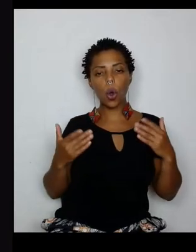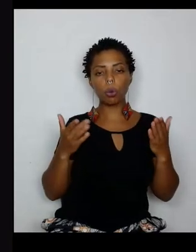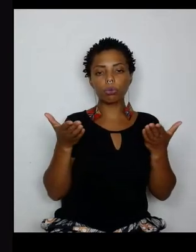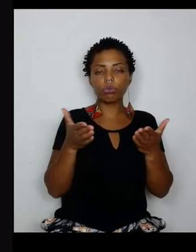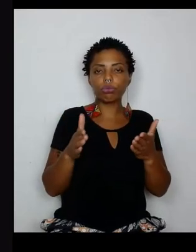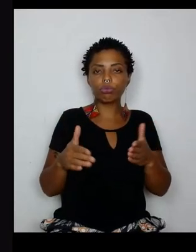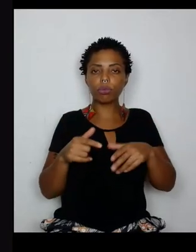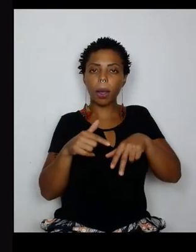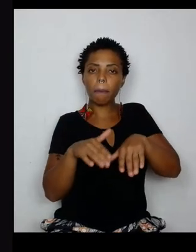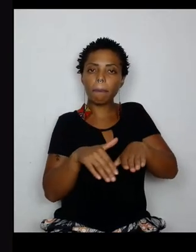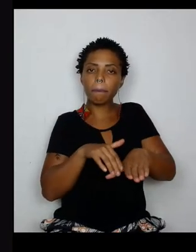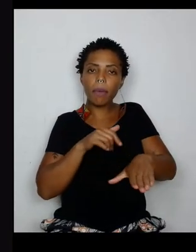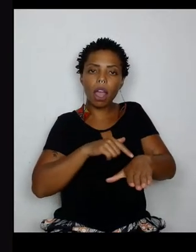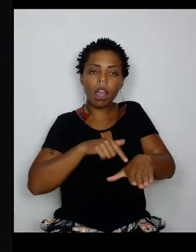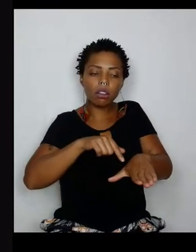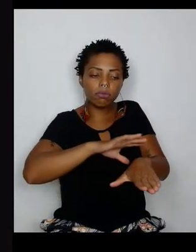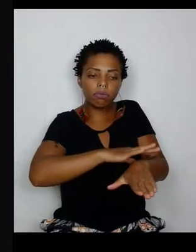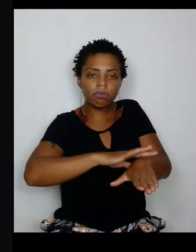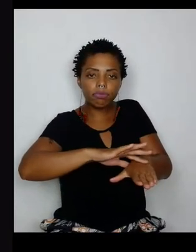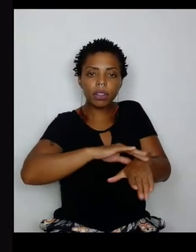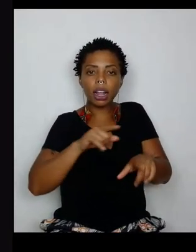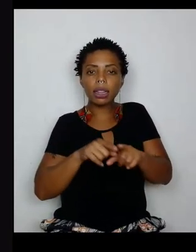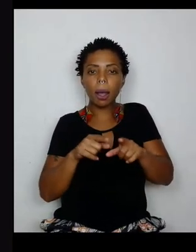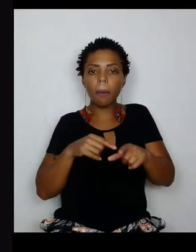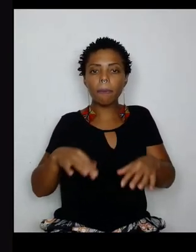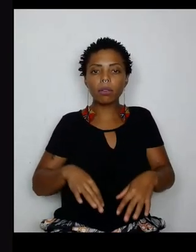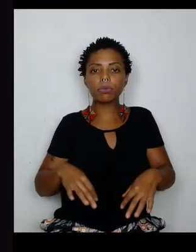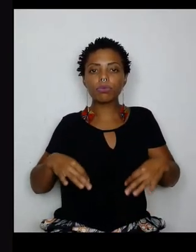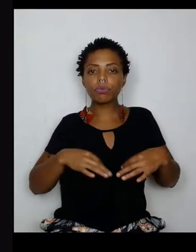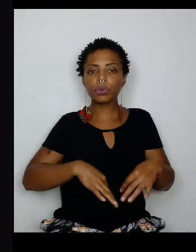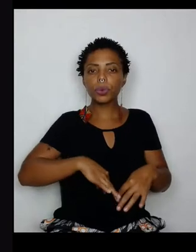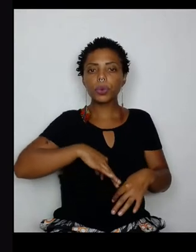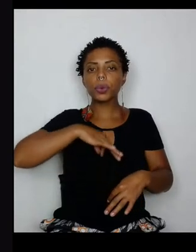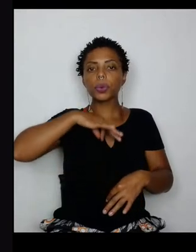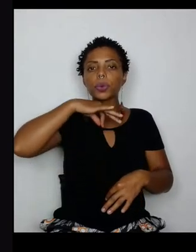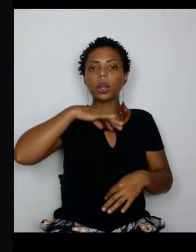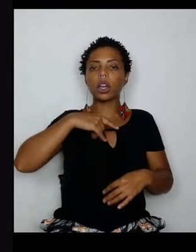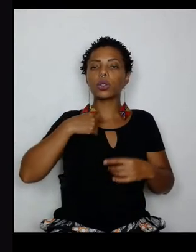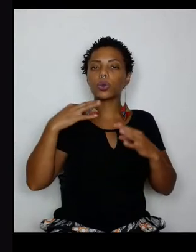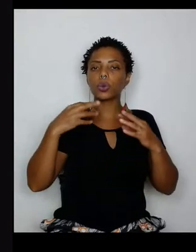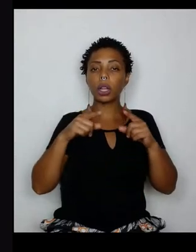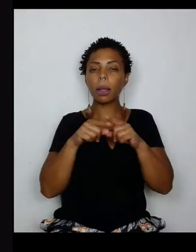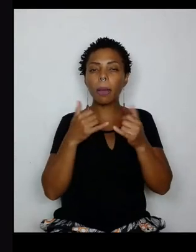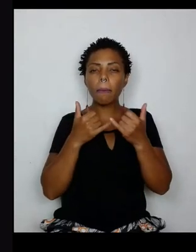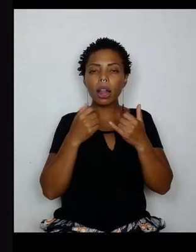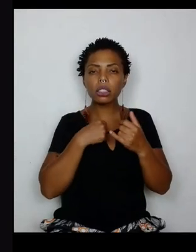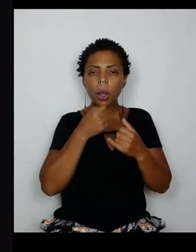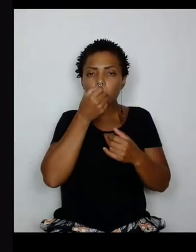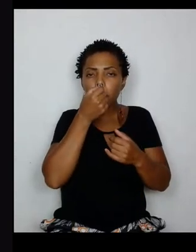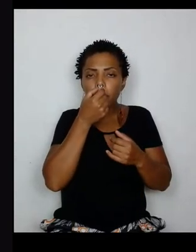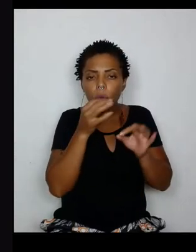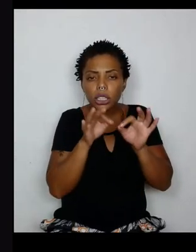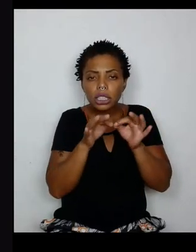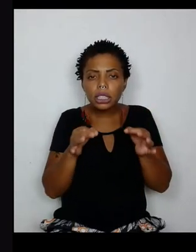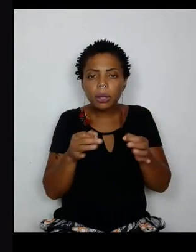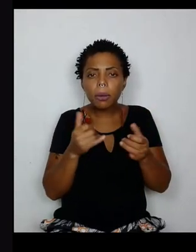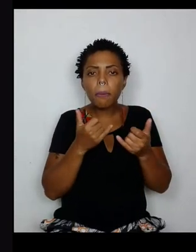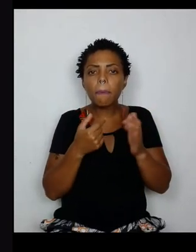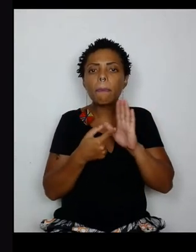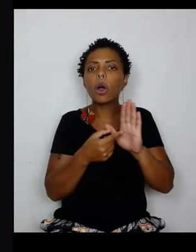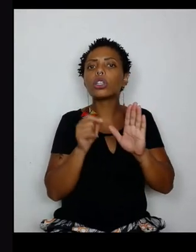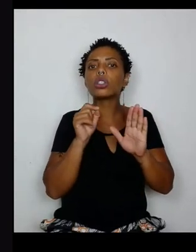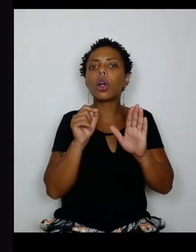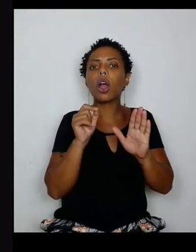to navel even the faint suggestion of a mustache implies an individualized not a generic